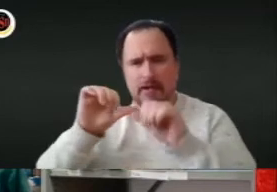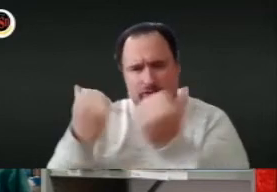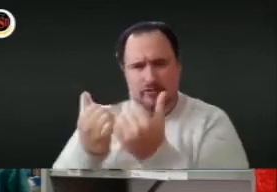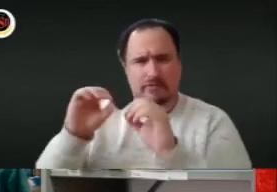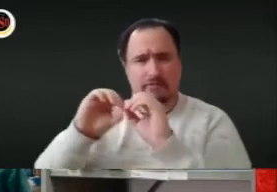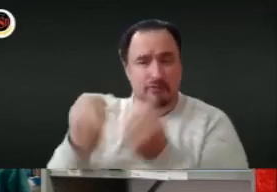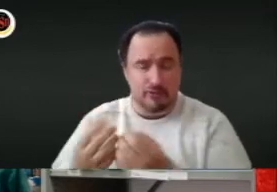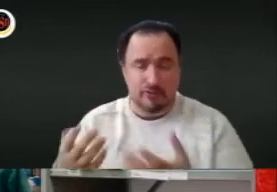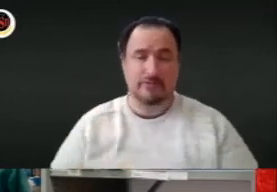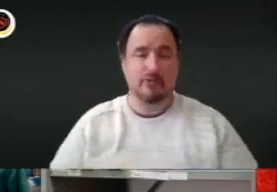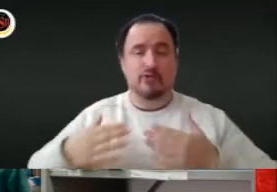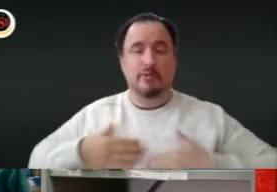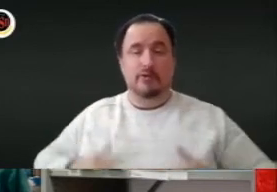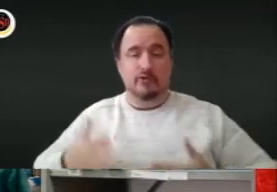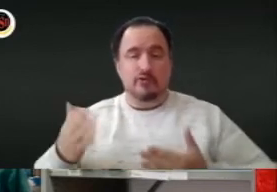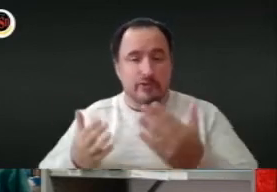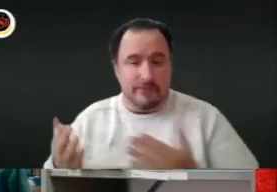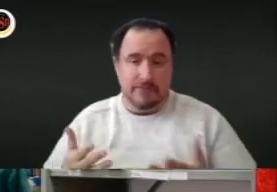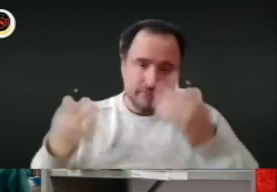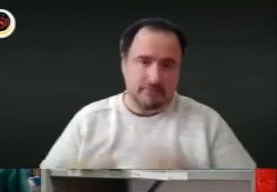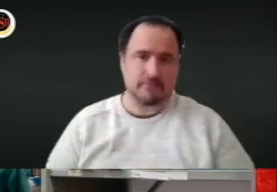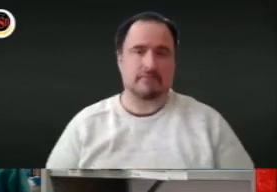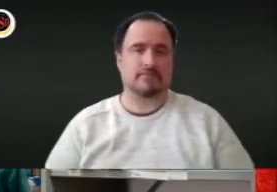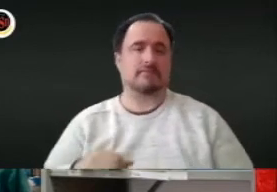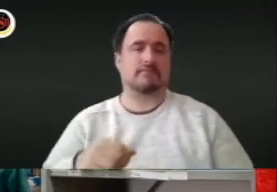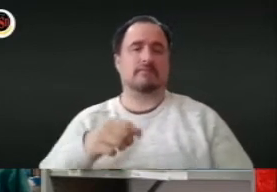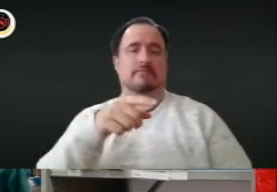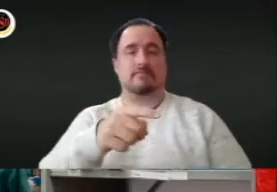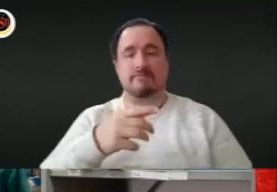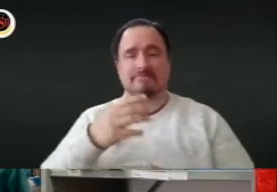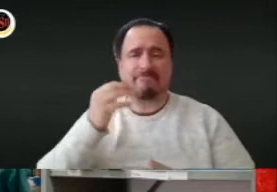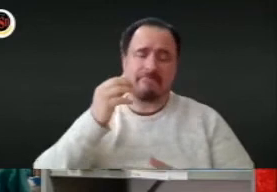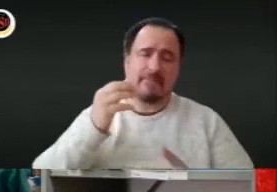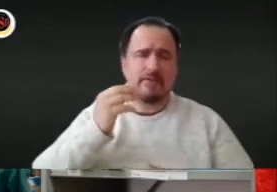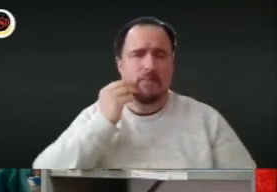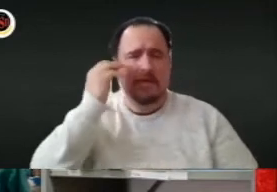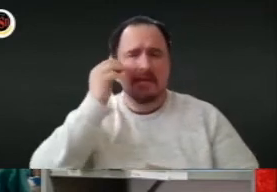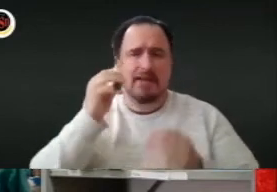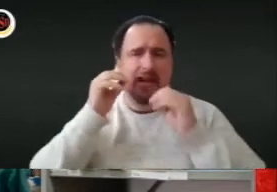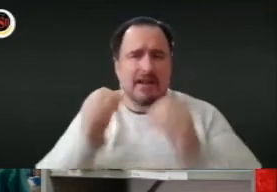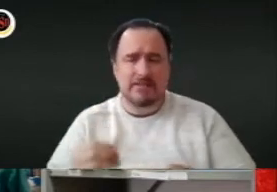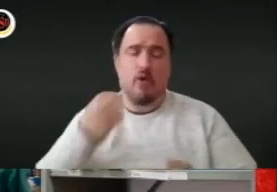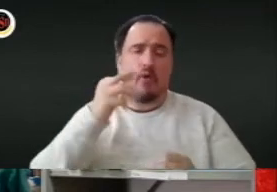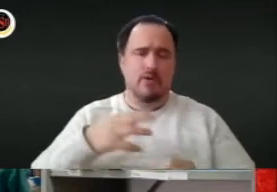at churches or different agencies, organizations, human service organizations.